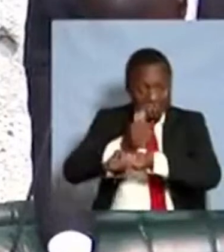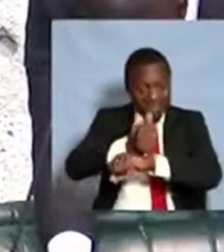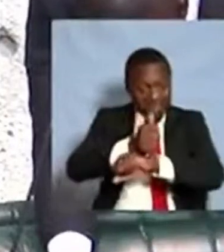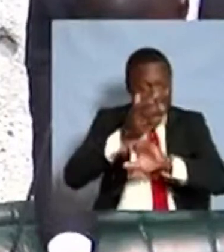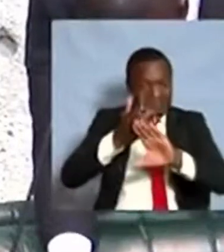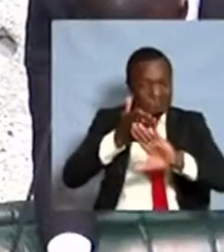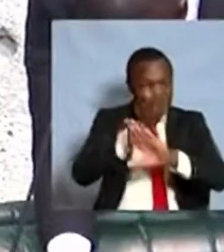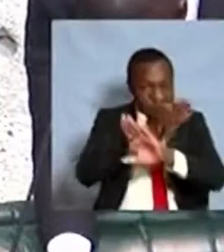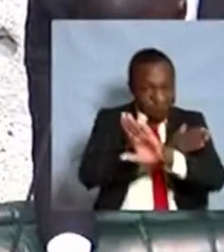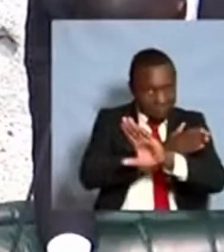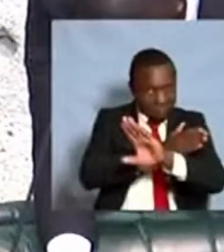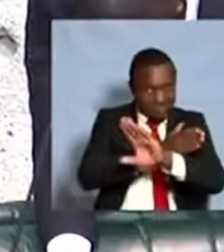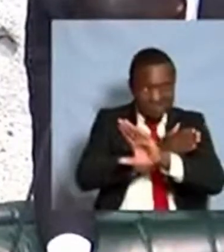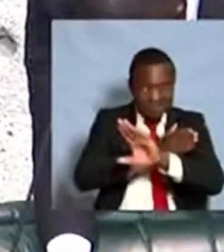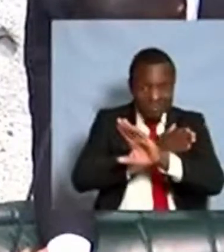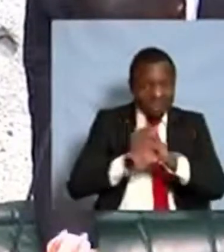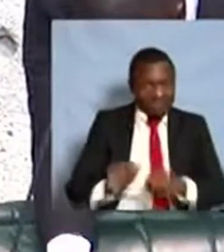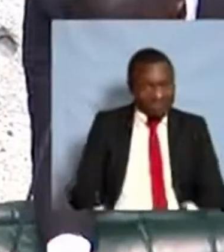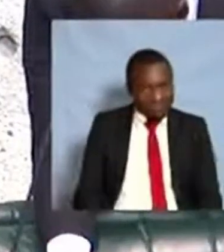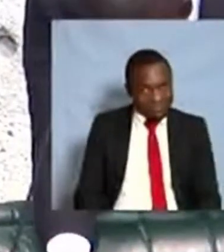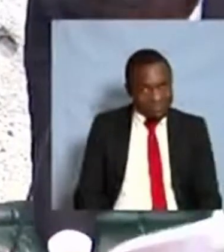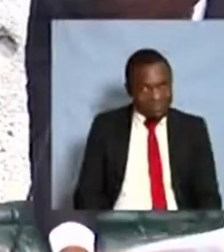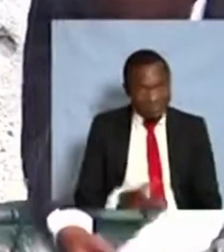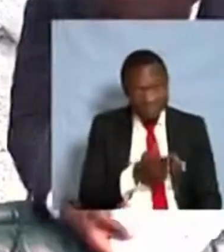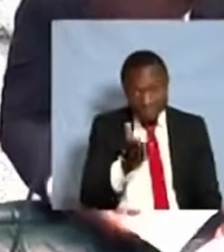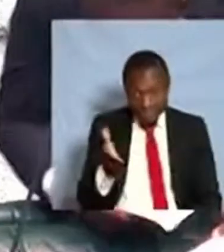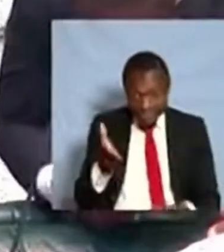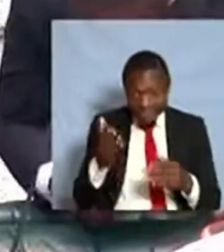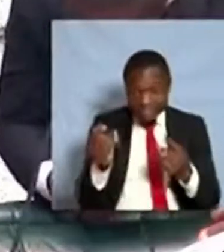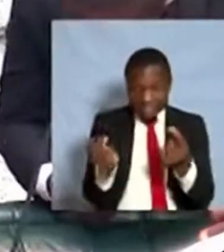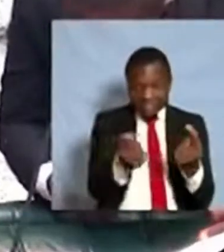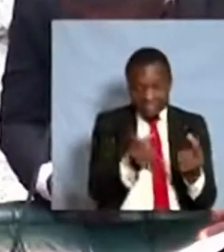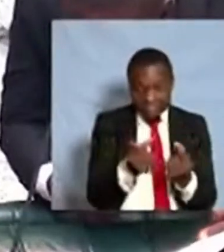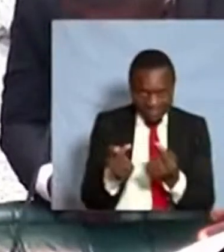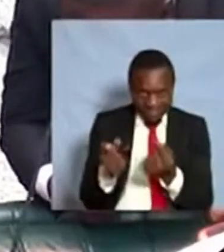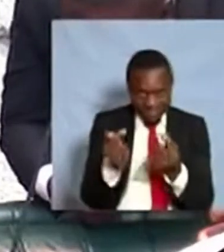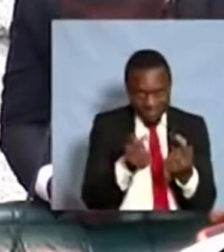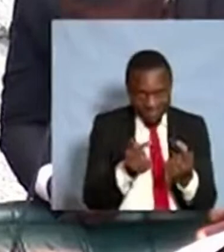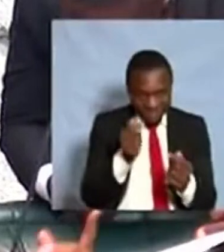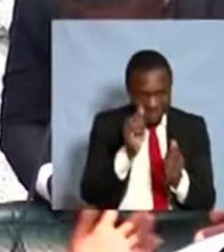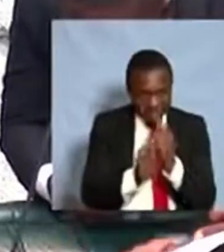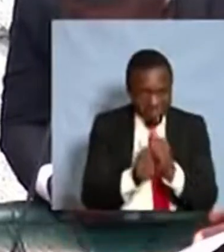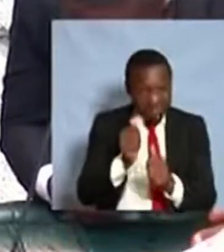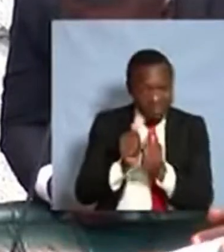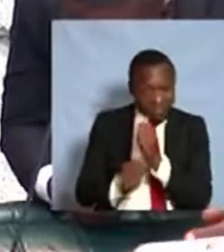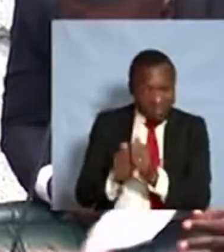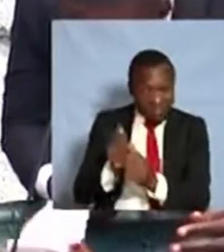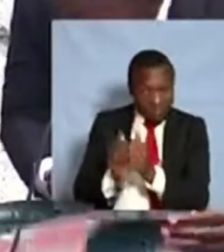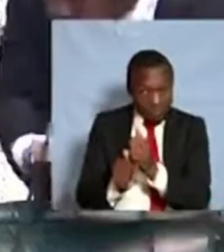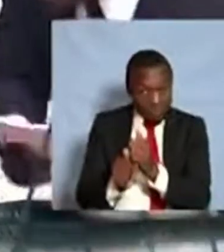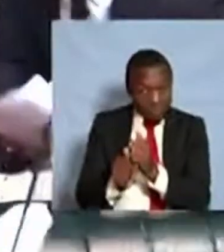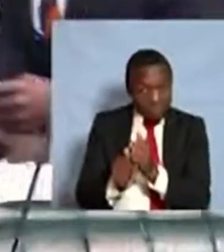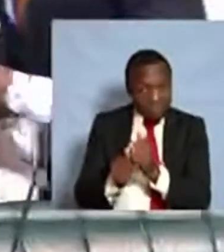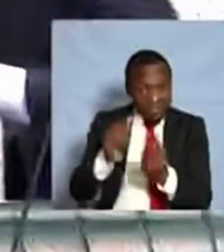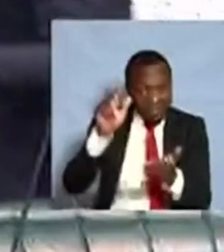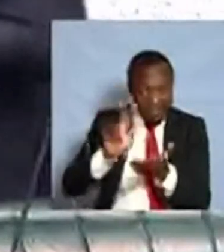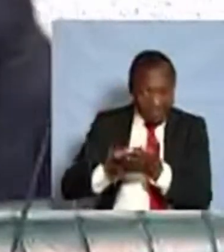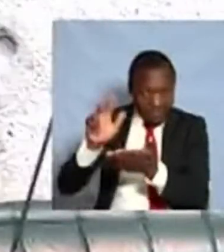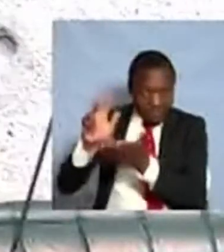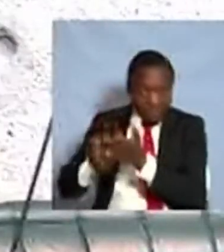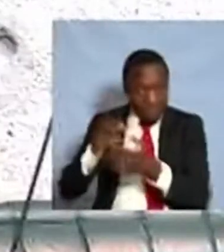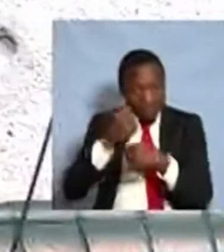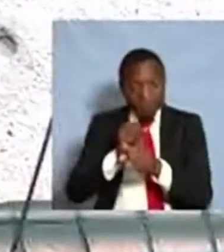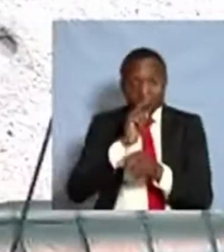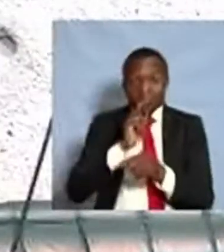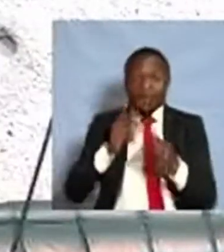before. We have a couple of precedences that were enacted or that were passed to ensure that this